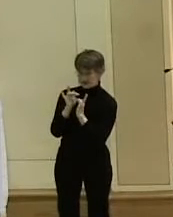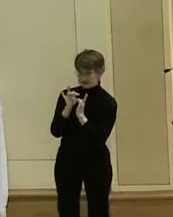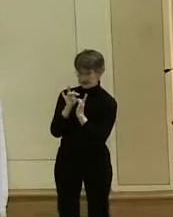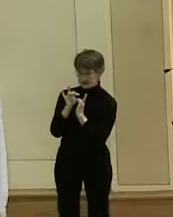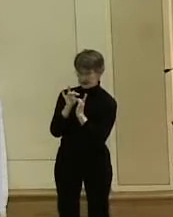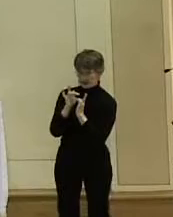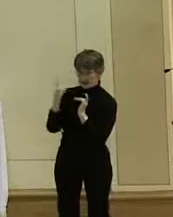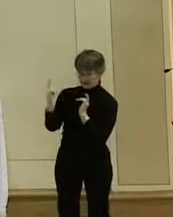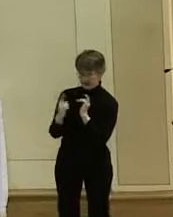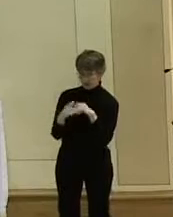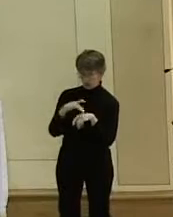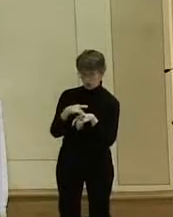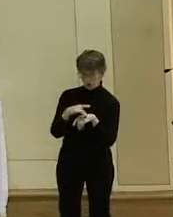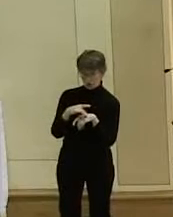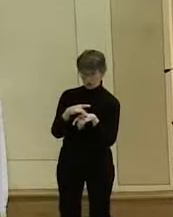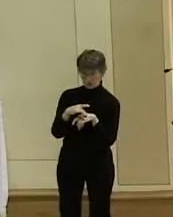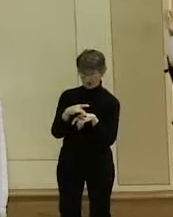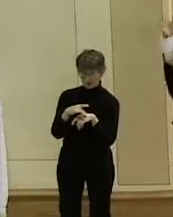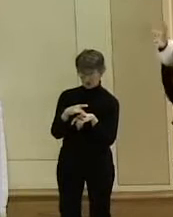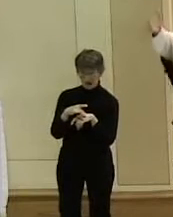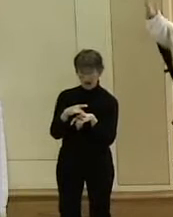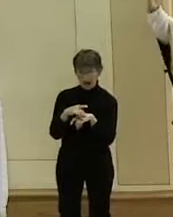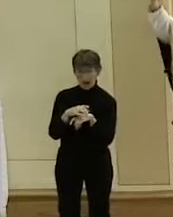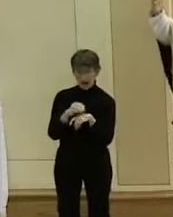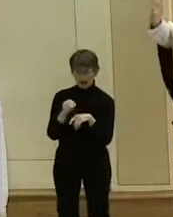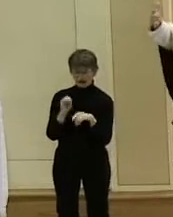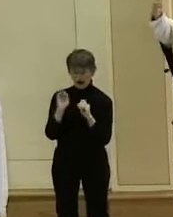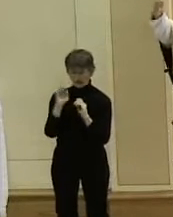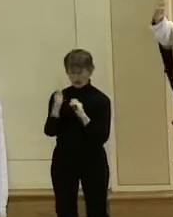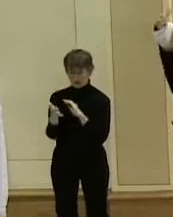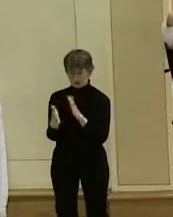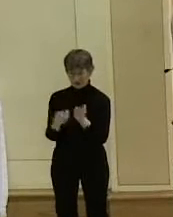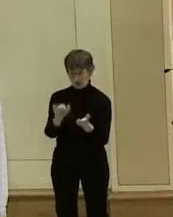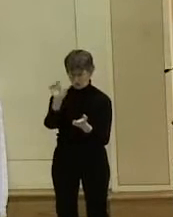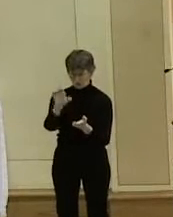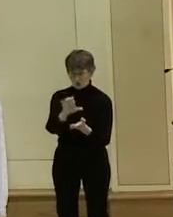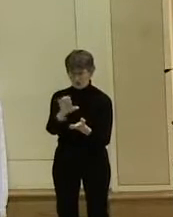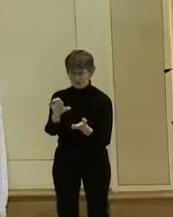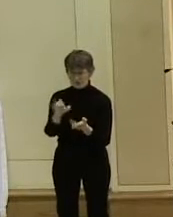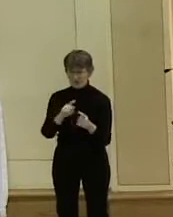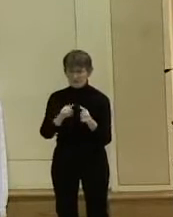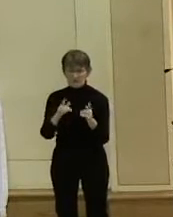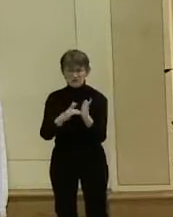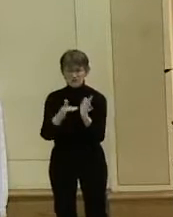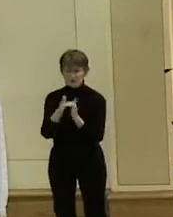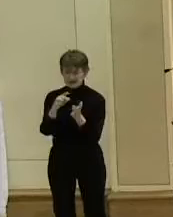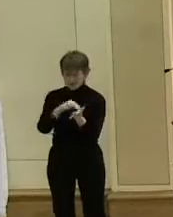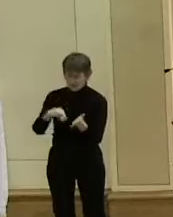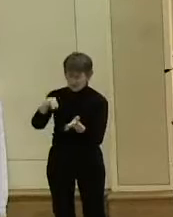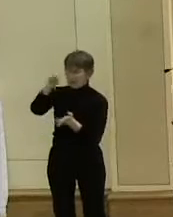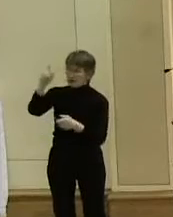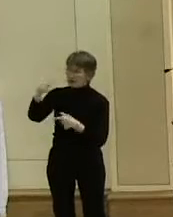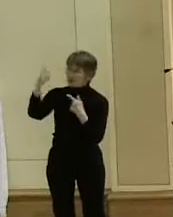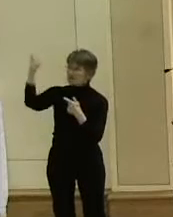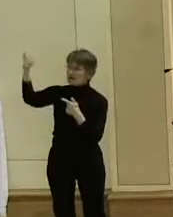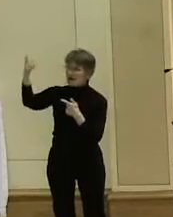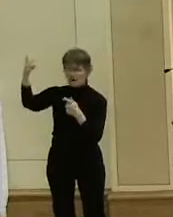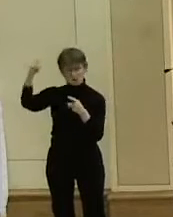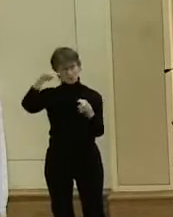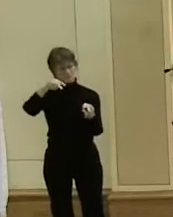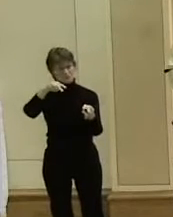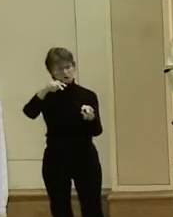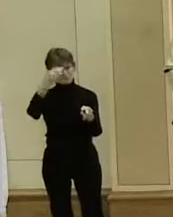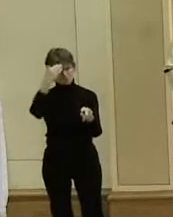Testament speaks about this great shepherd who would come to unify his people under one united flock. And what is